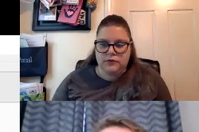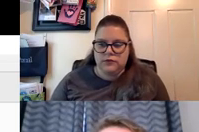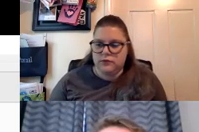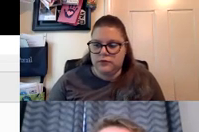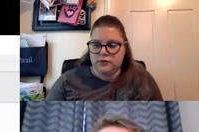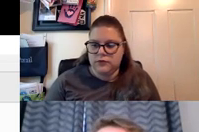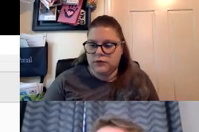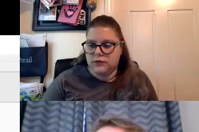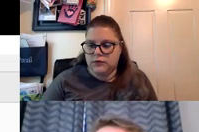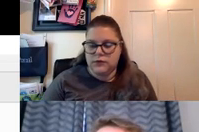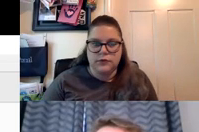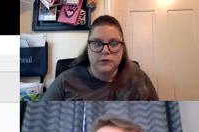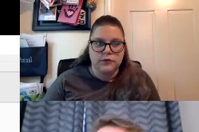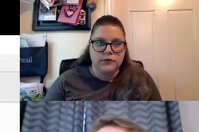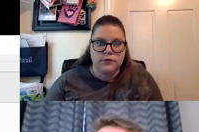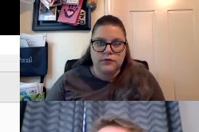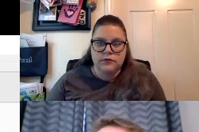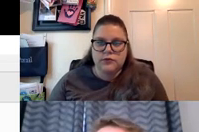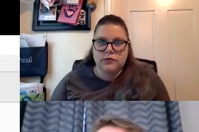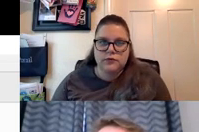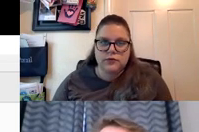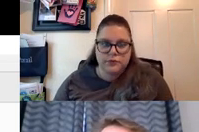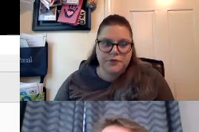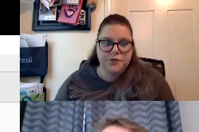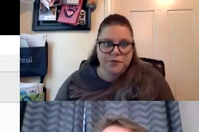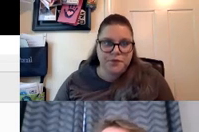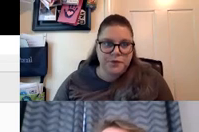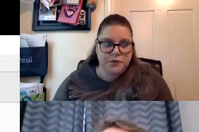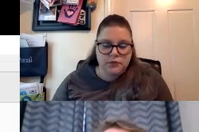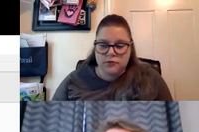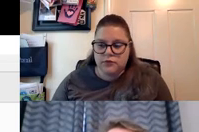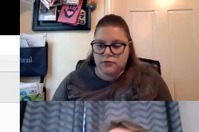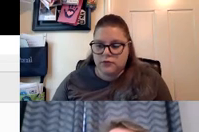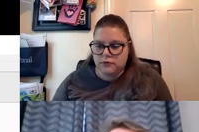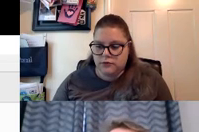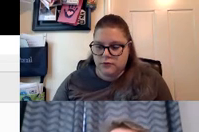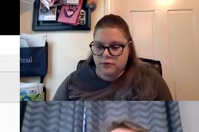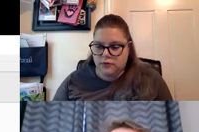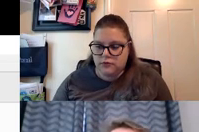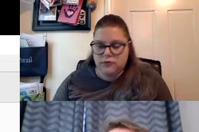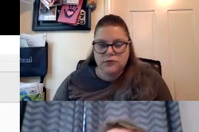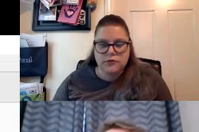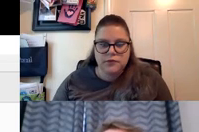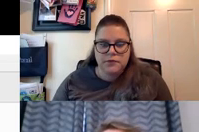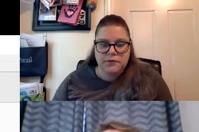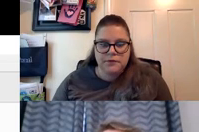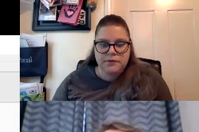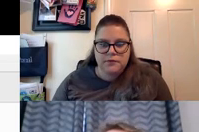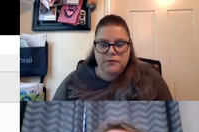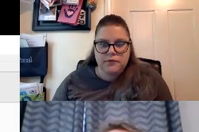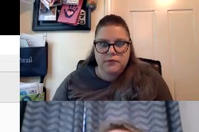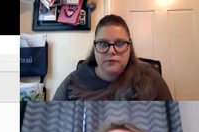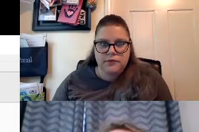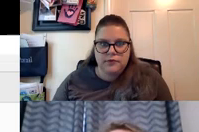to do, a second level training for, those of you who are interested, something we're talking about offering in the future,